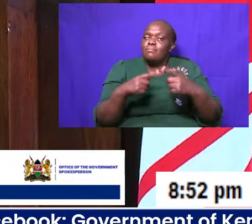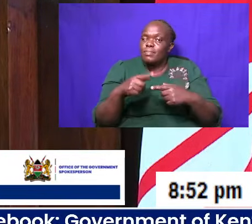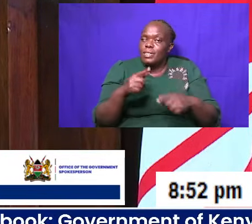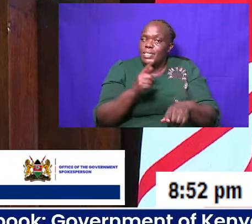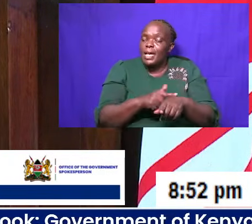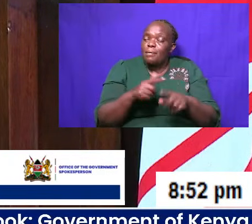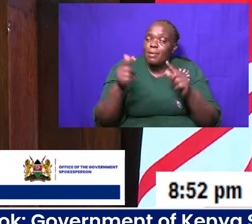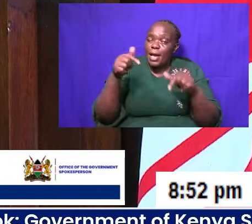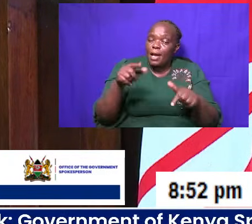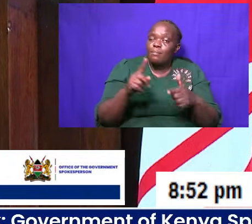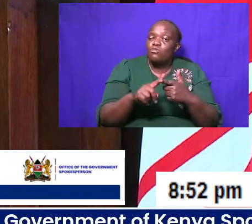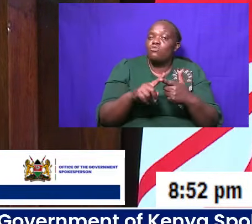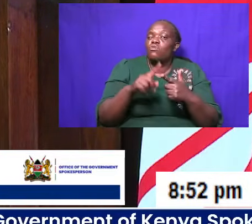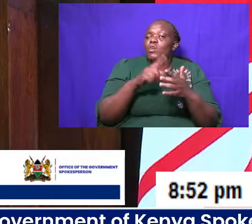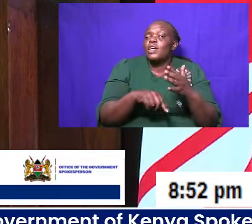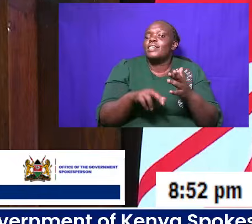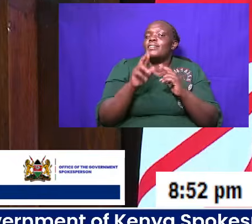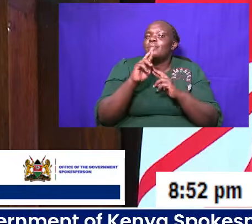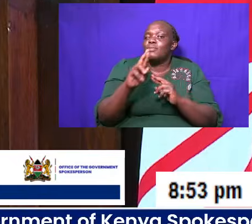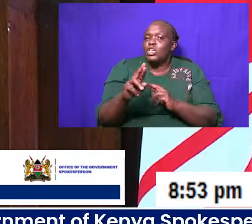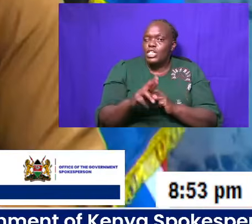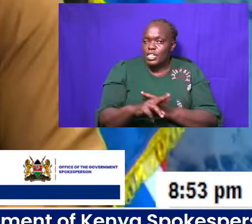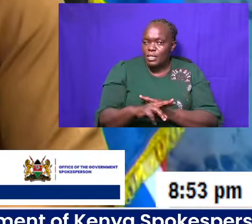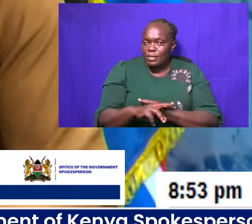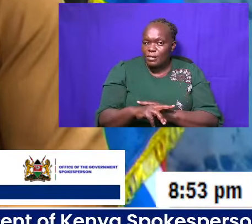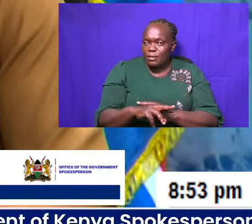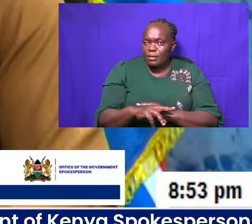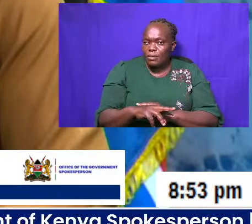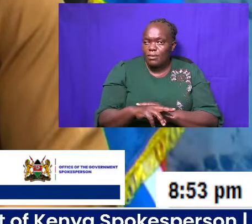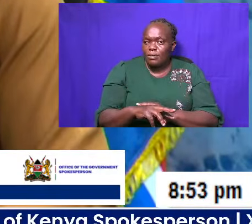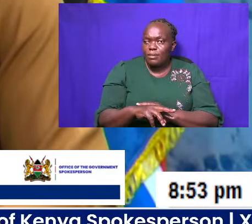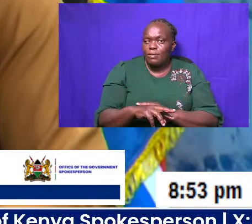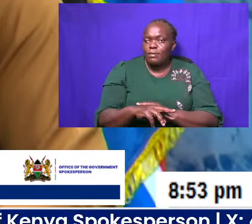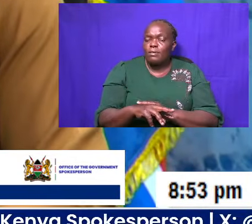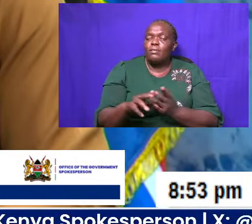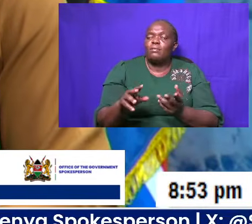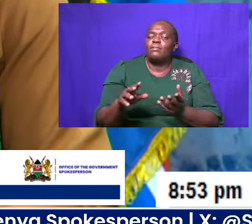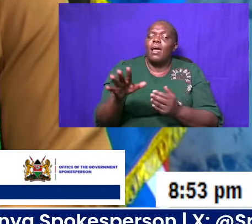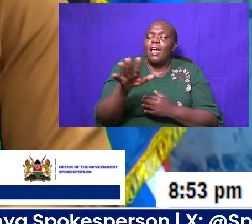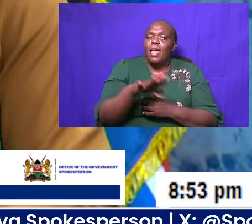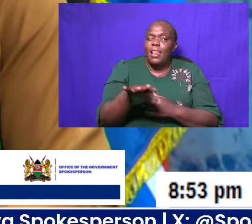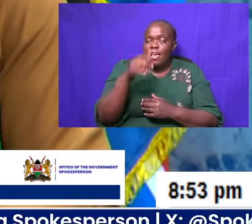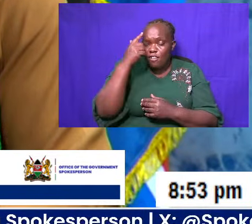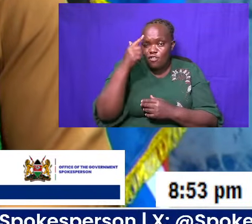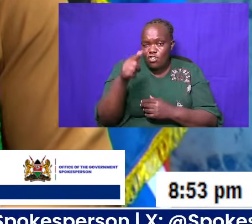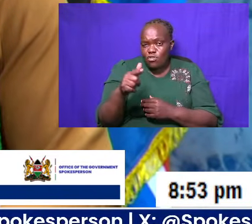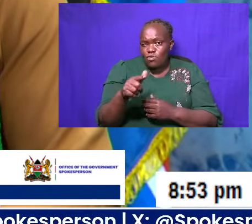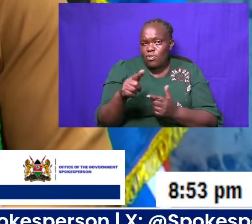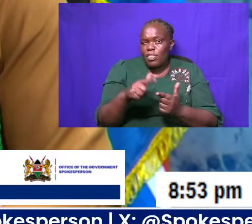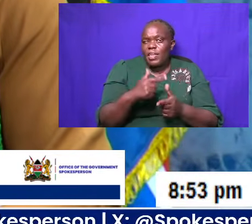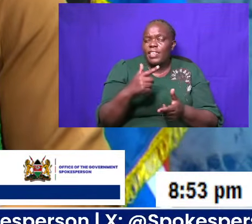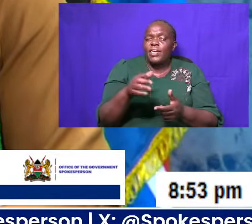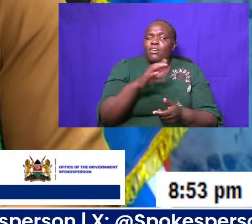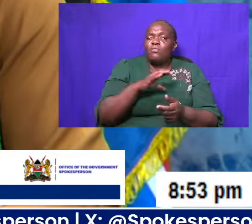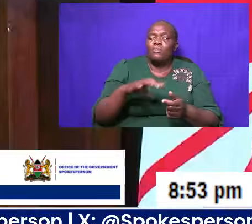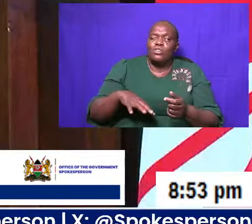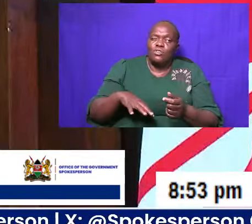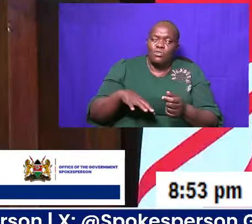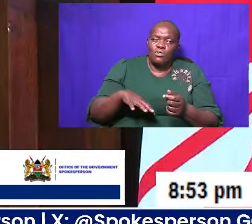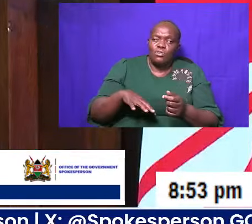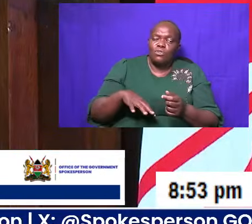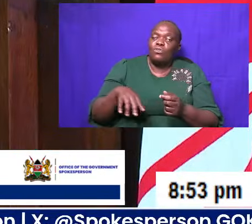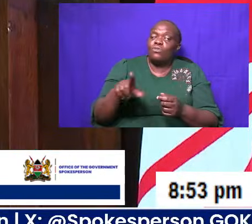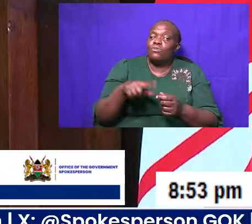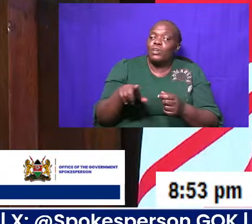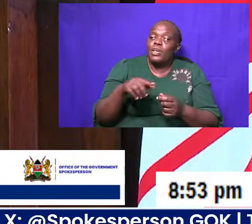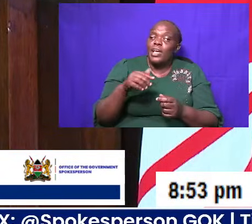comes to reporting. Very well. Maybe the more question about opportunities for youth in your commission? We